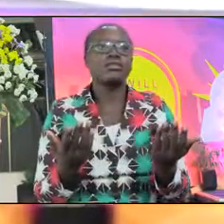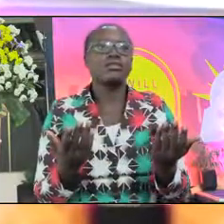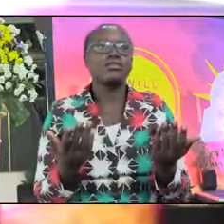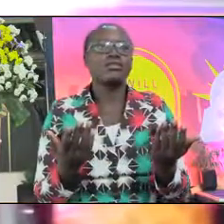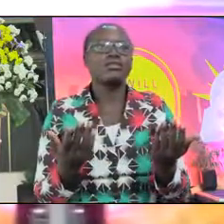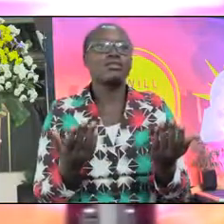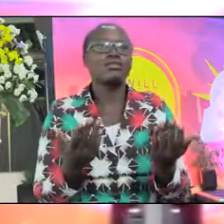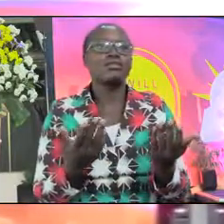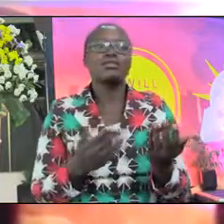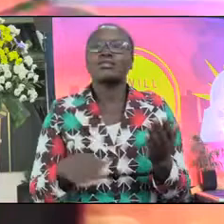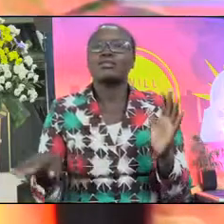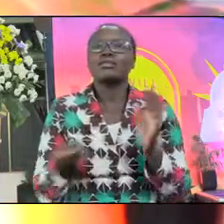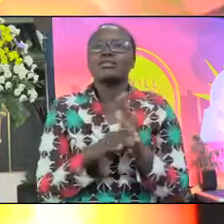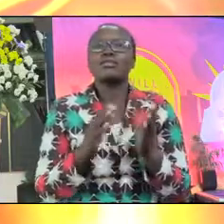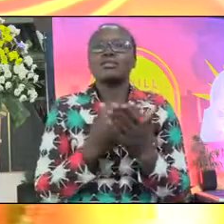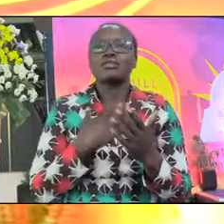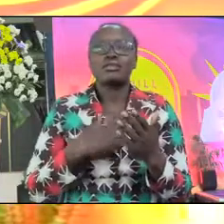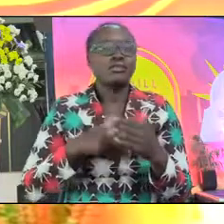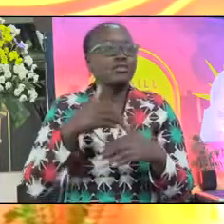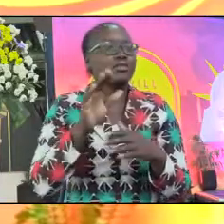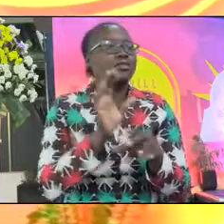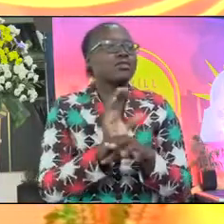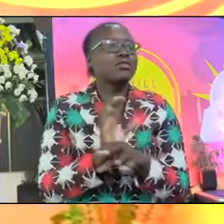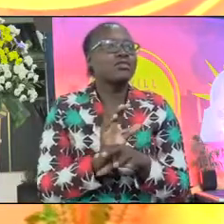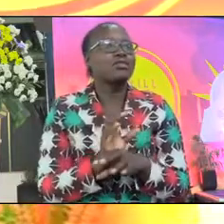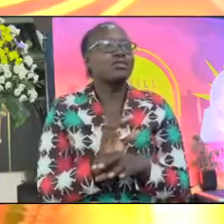When you want to put somebody out of church.